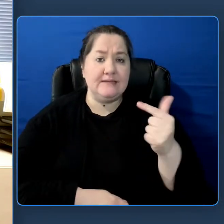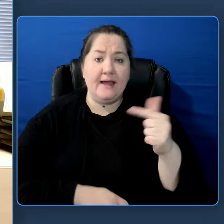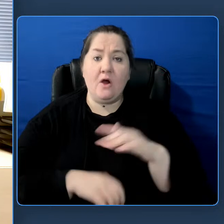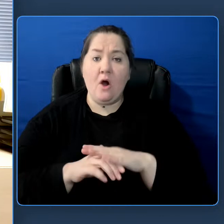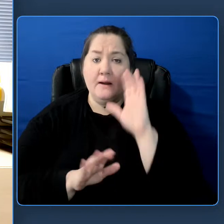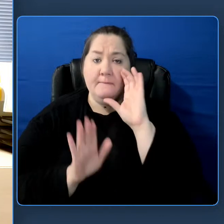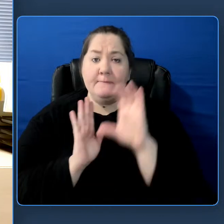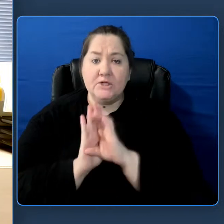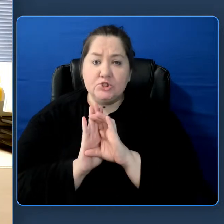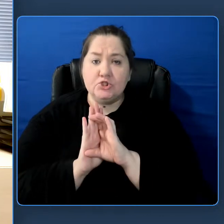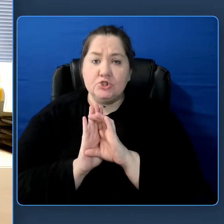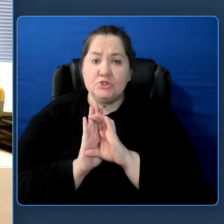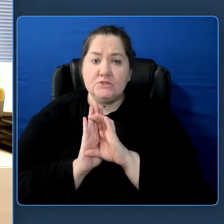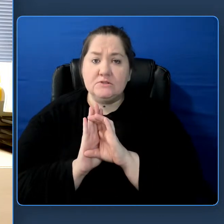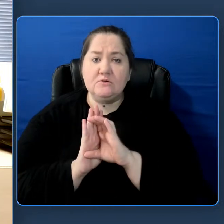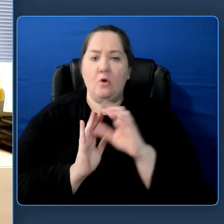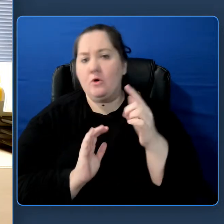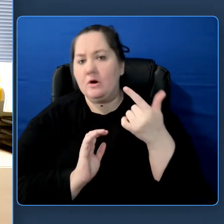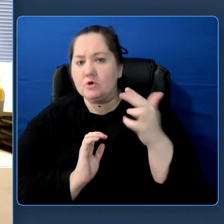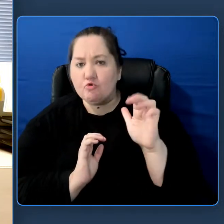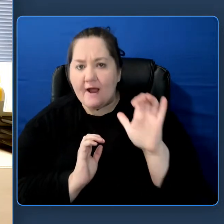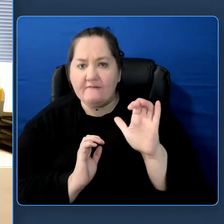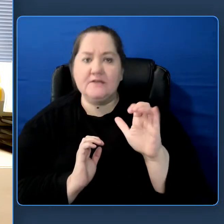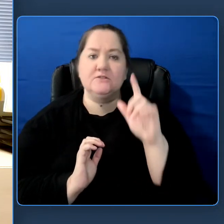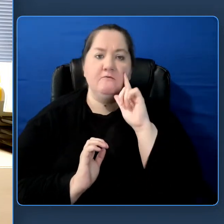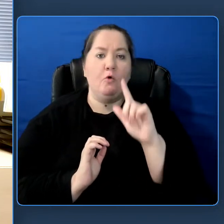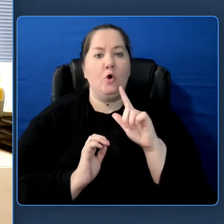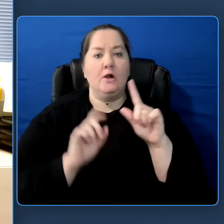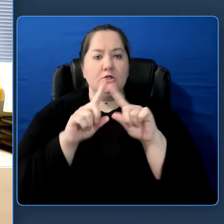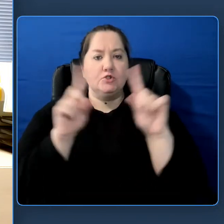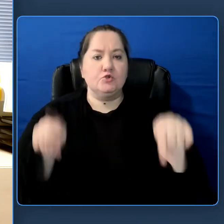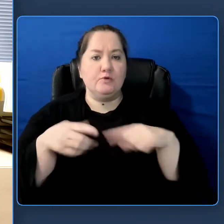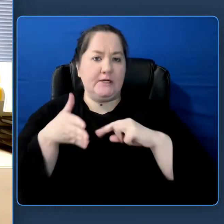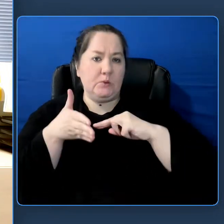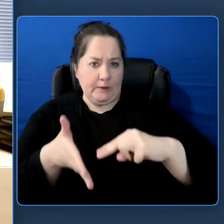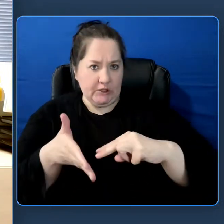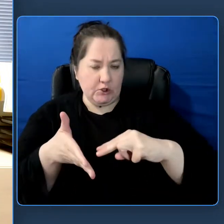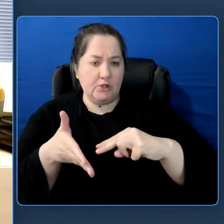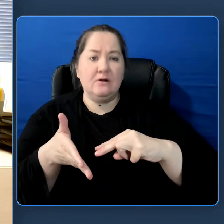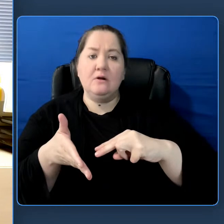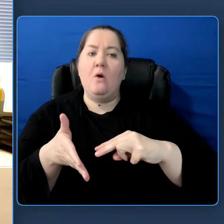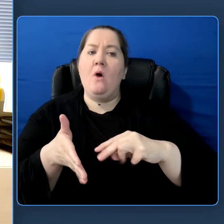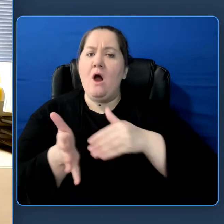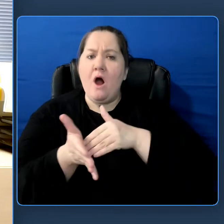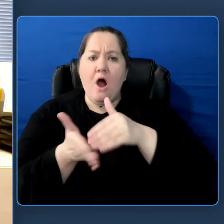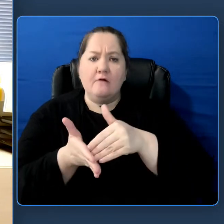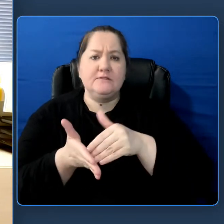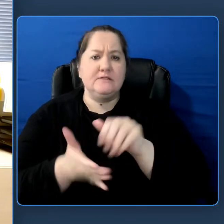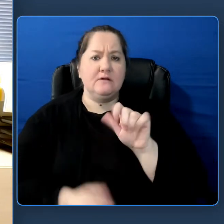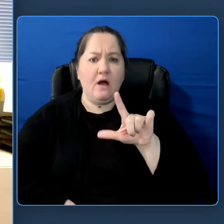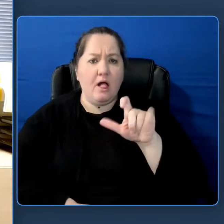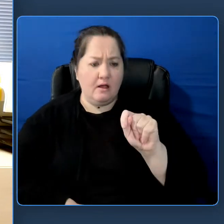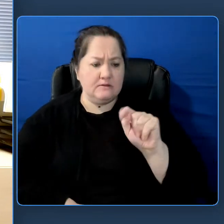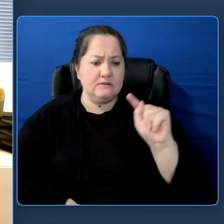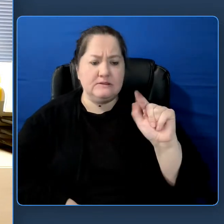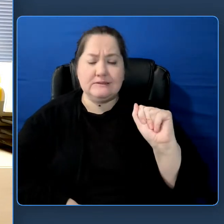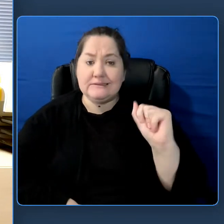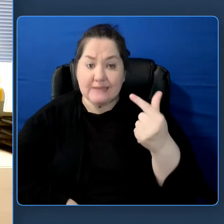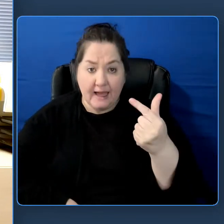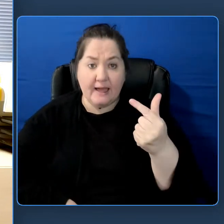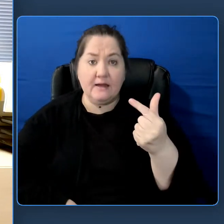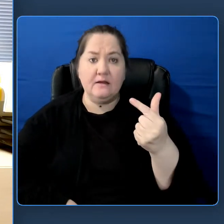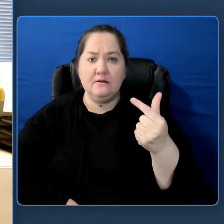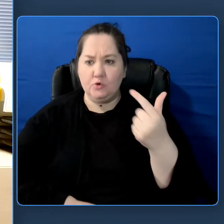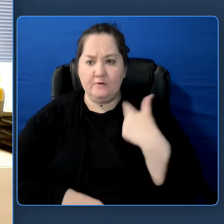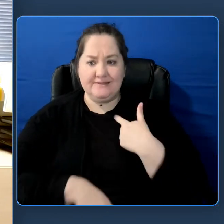pictures for on graphics for screen readers. There's quite often, it's easy to alt tag things if you